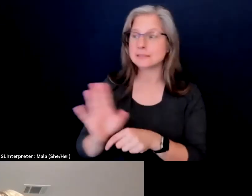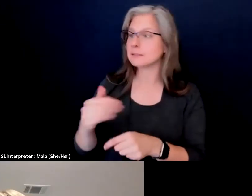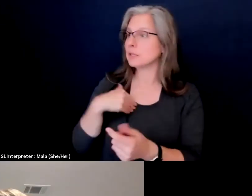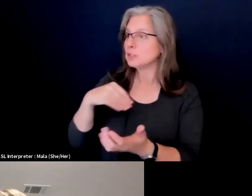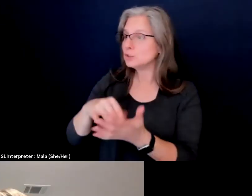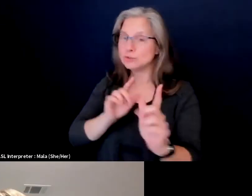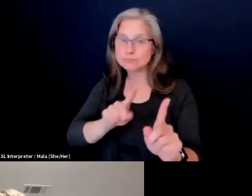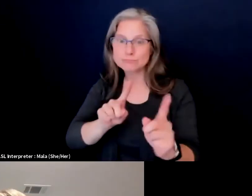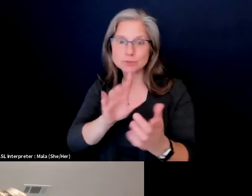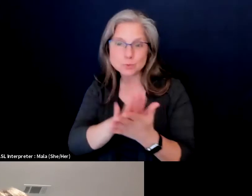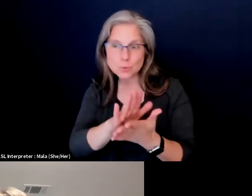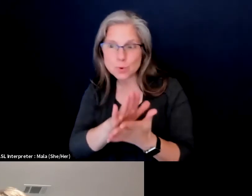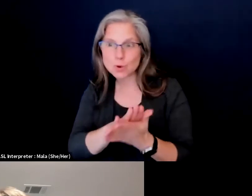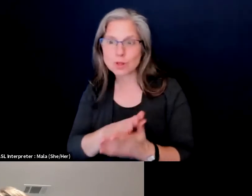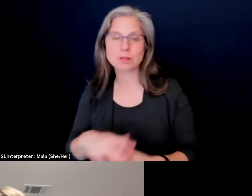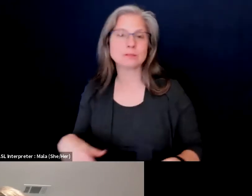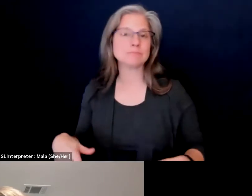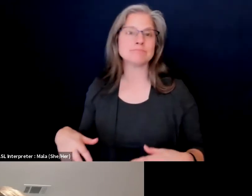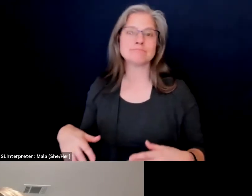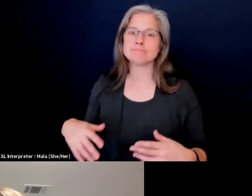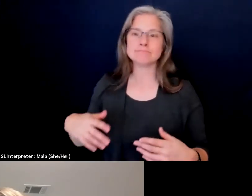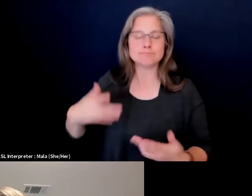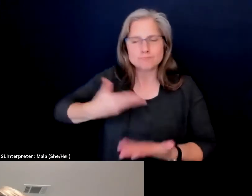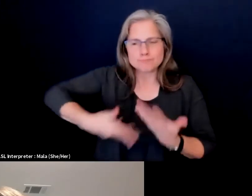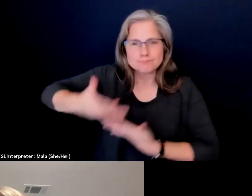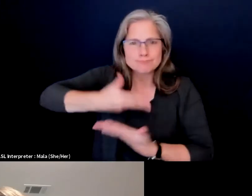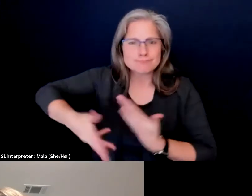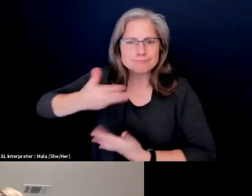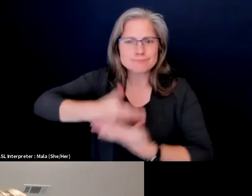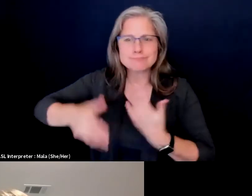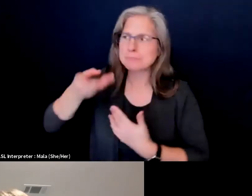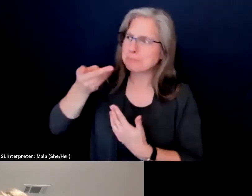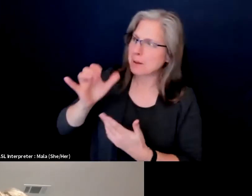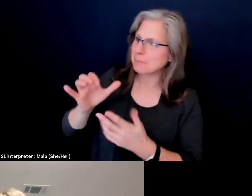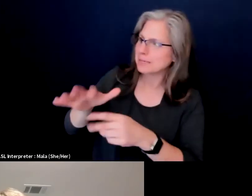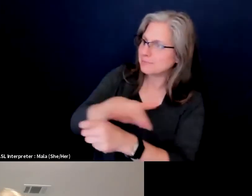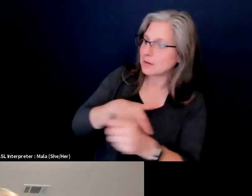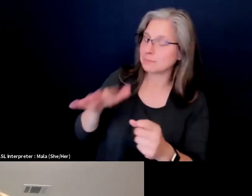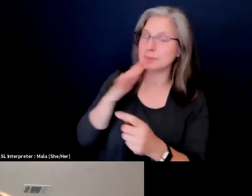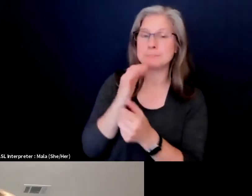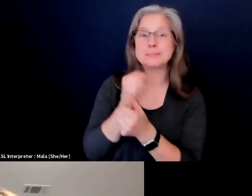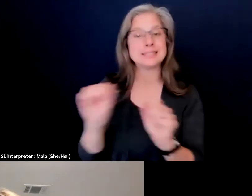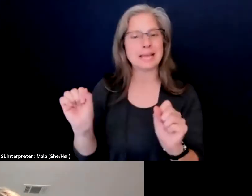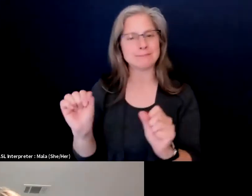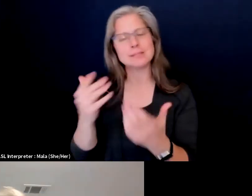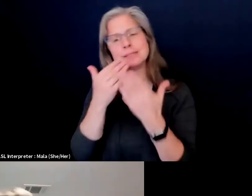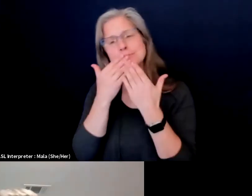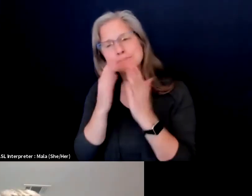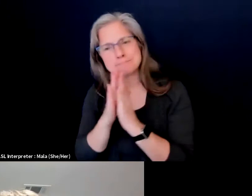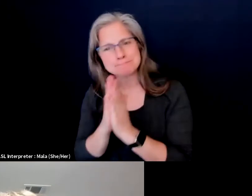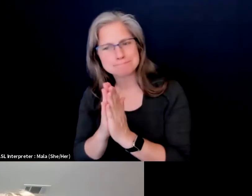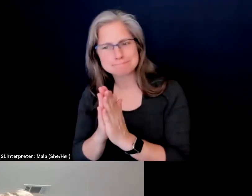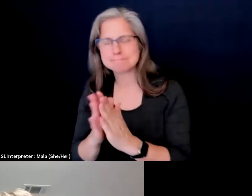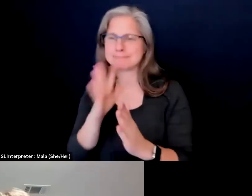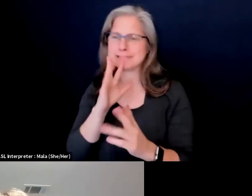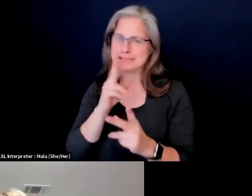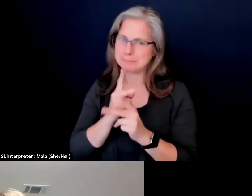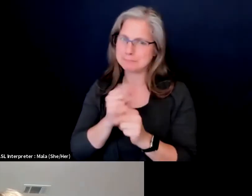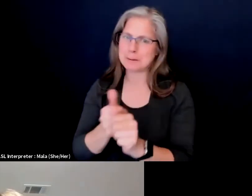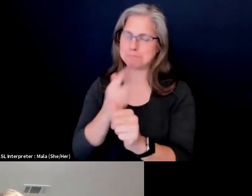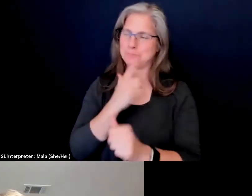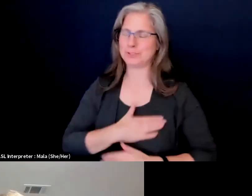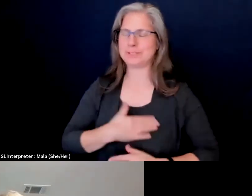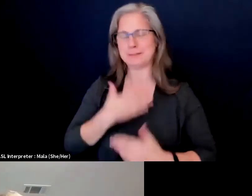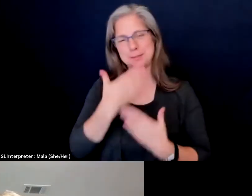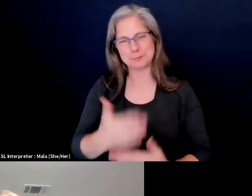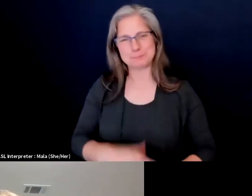school, to be in a social and a public environment in a safe way. So please keep that up. I really appreciate it. Thank